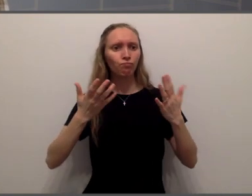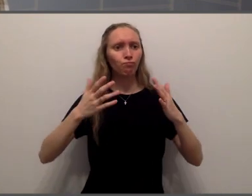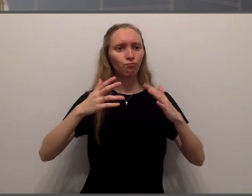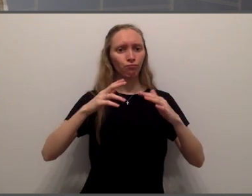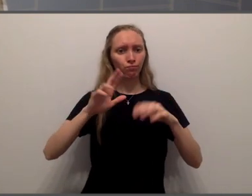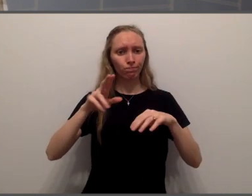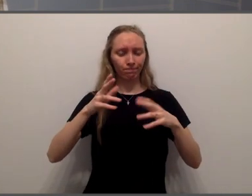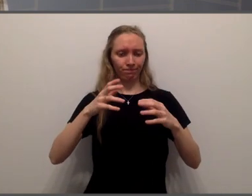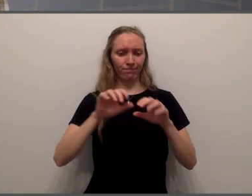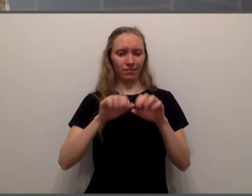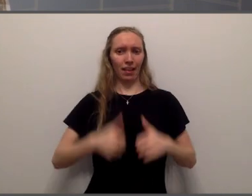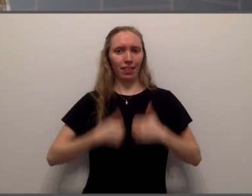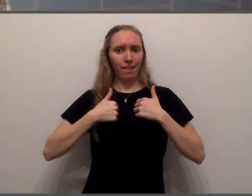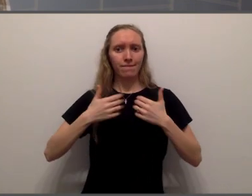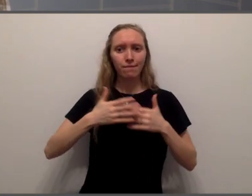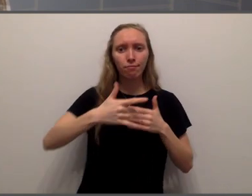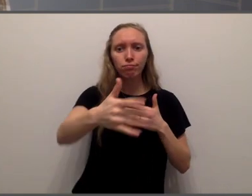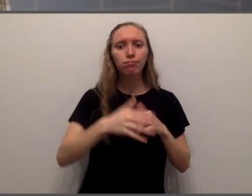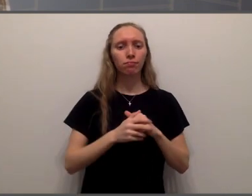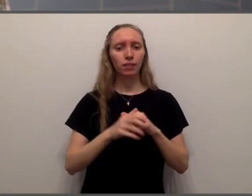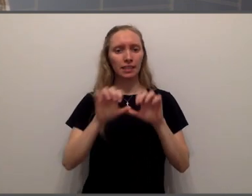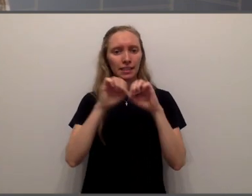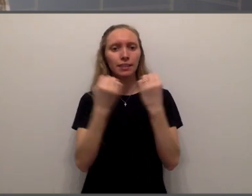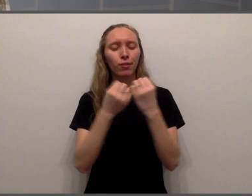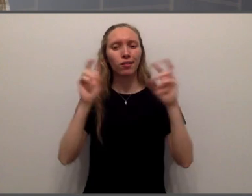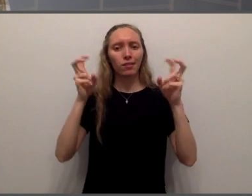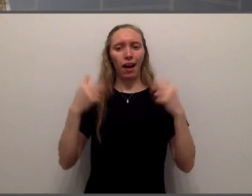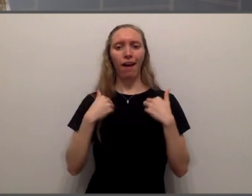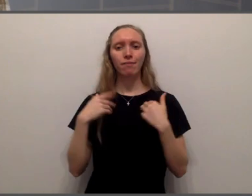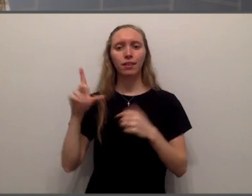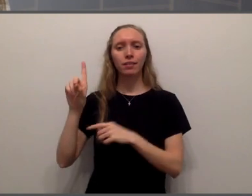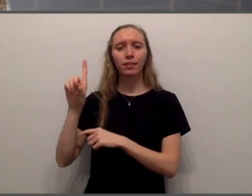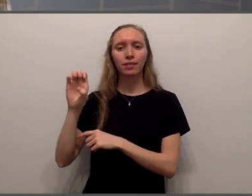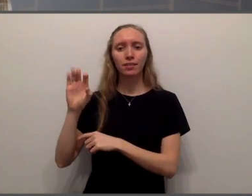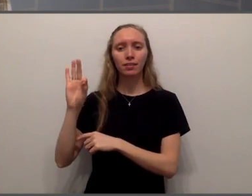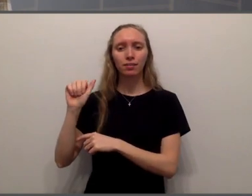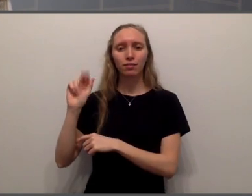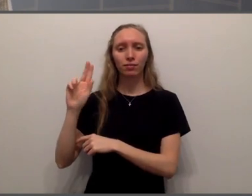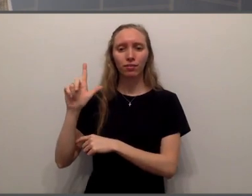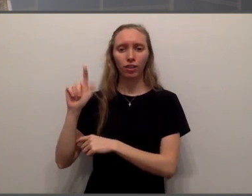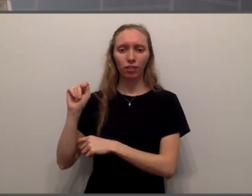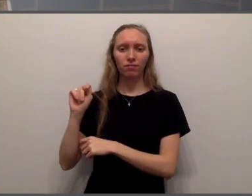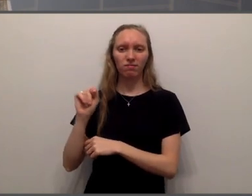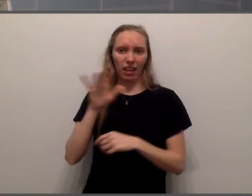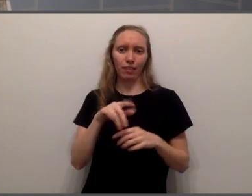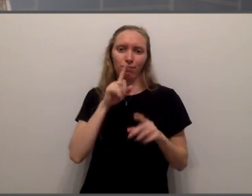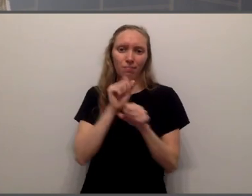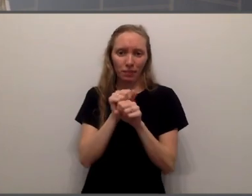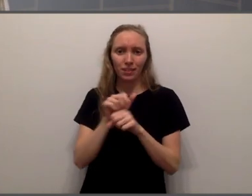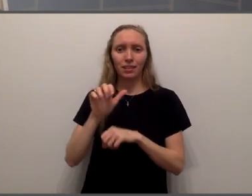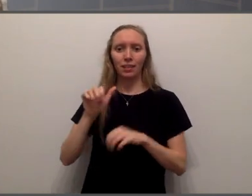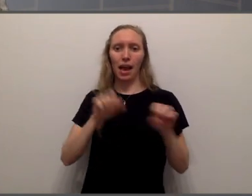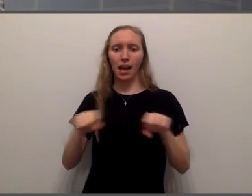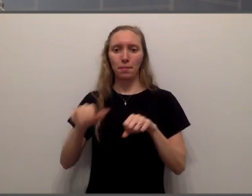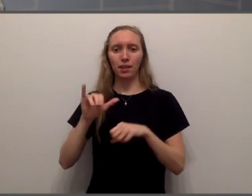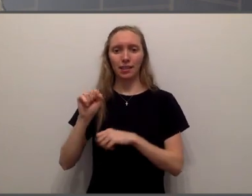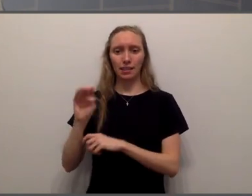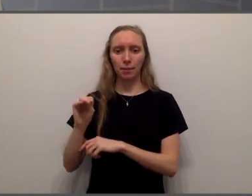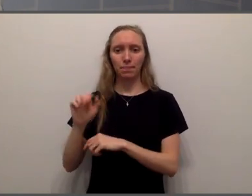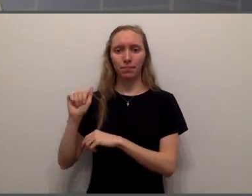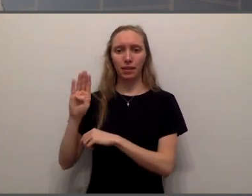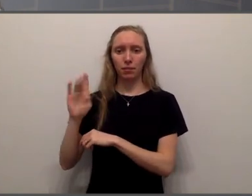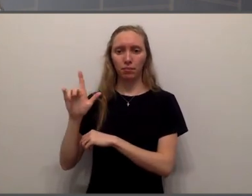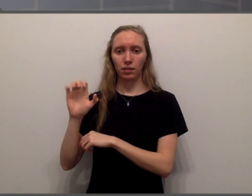some call the cult of normalcy, the ableism, that sense, the bigotry that says there is a default to